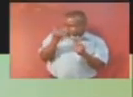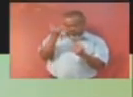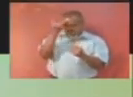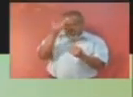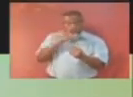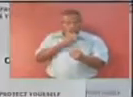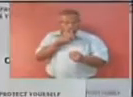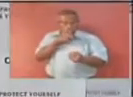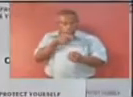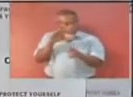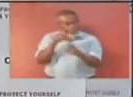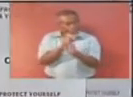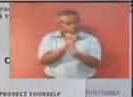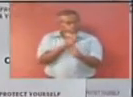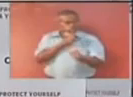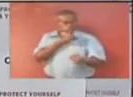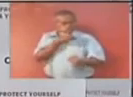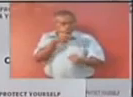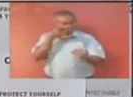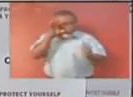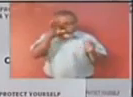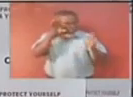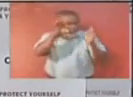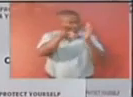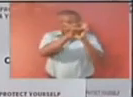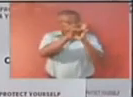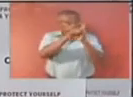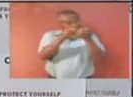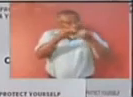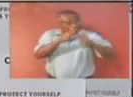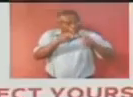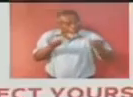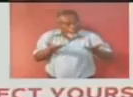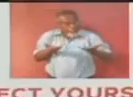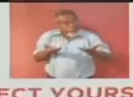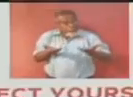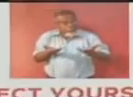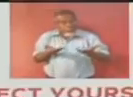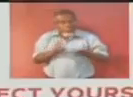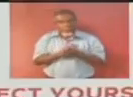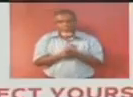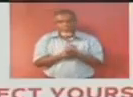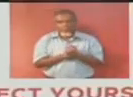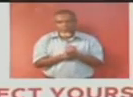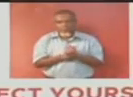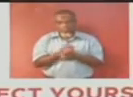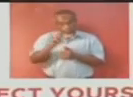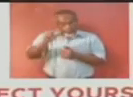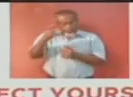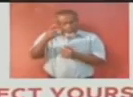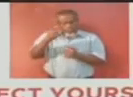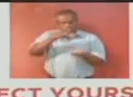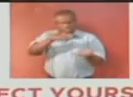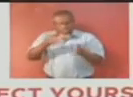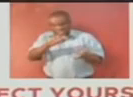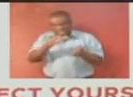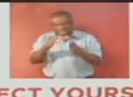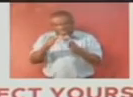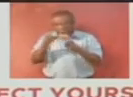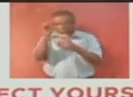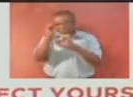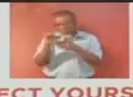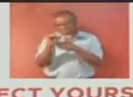you. Okay. So, good questions. The first, the mortality rate overall has actually